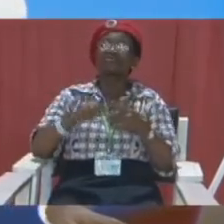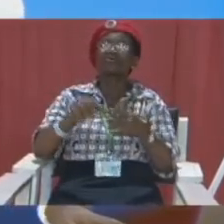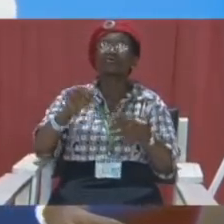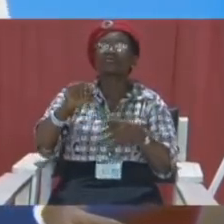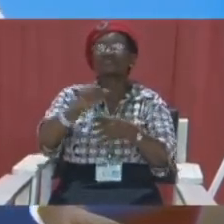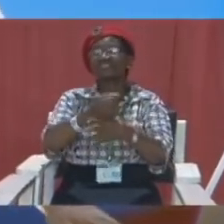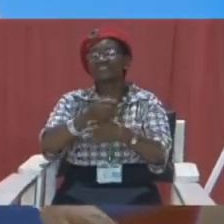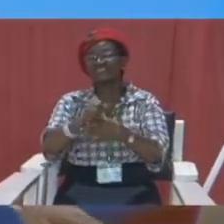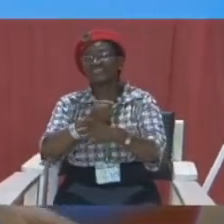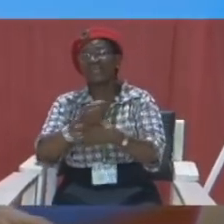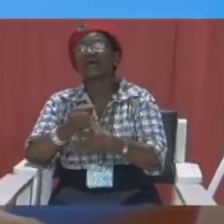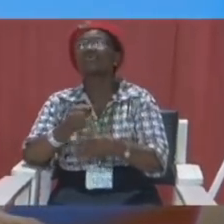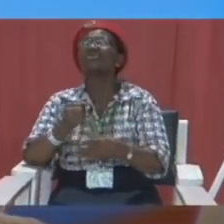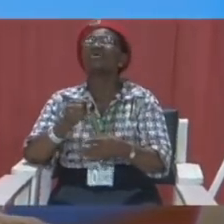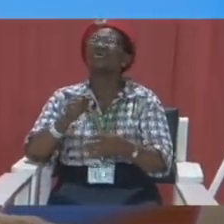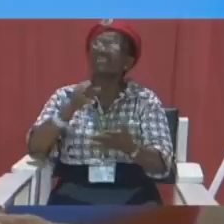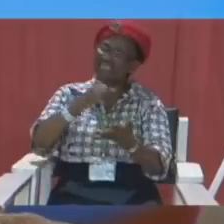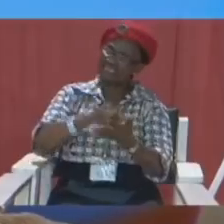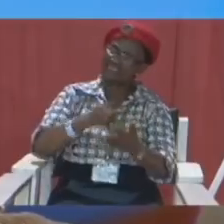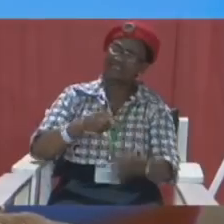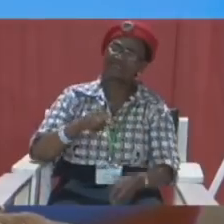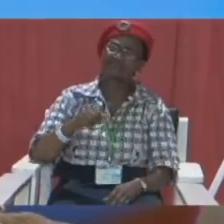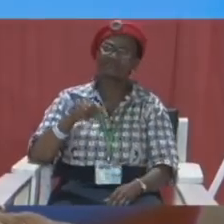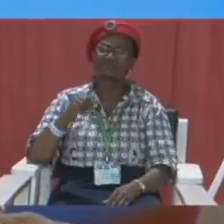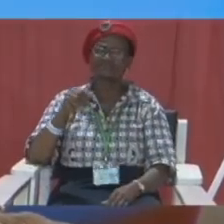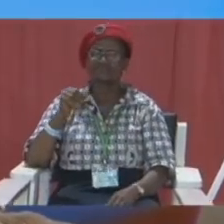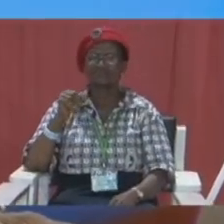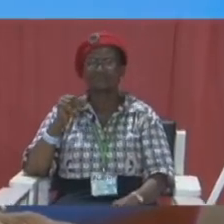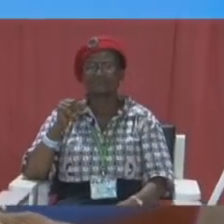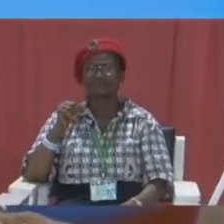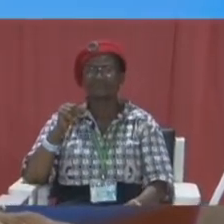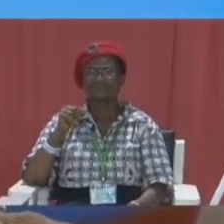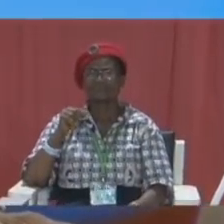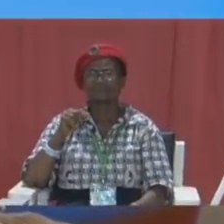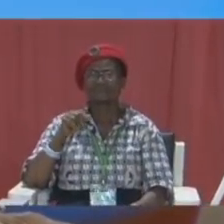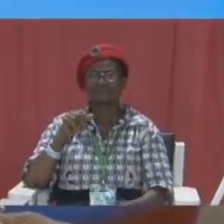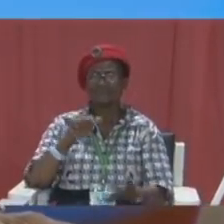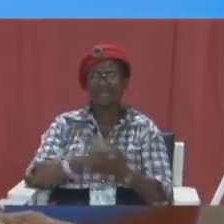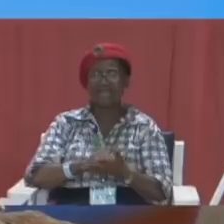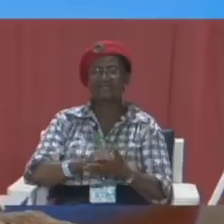to je pe eru gan mo ba mi lati jeri re fun awon eyan. That brings me